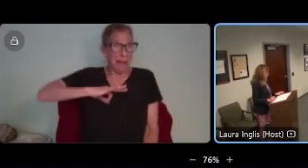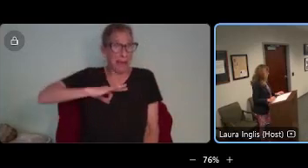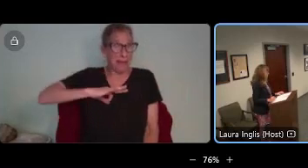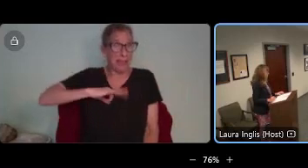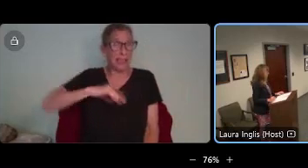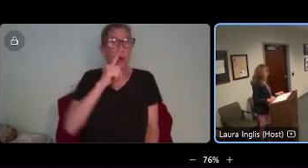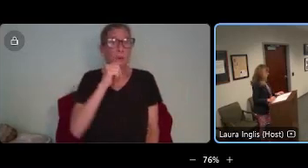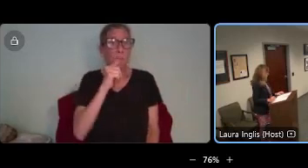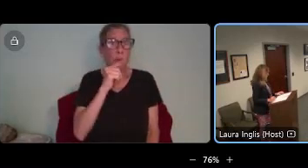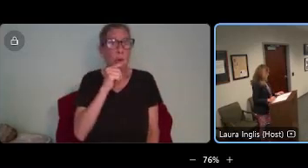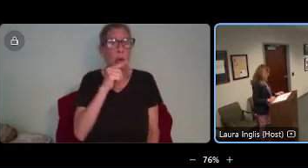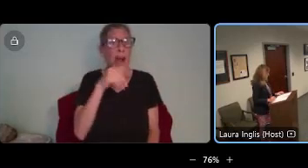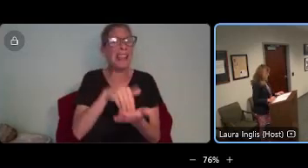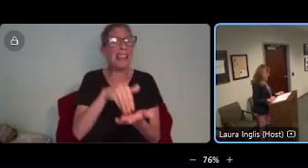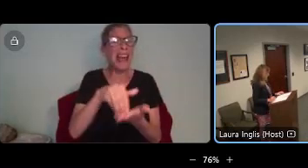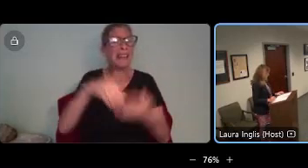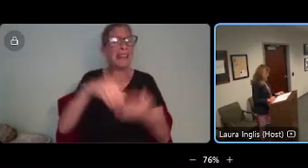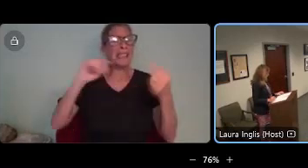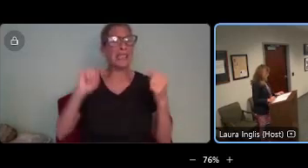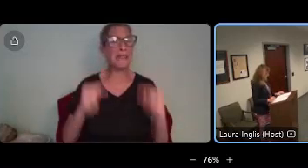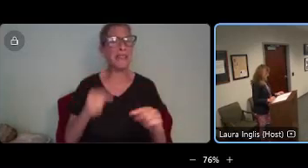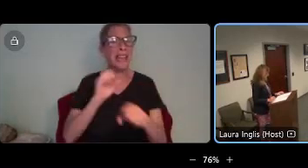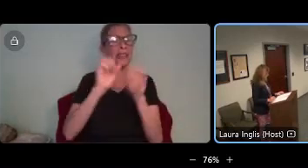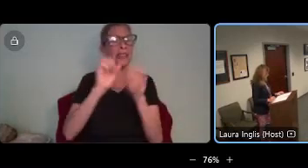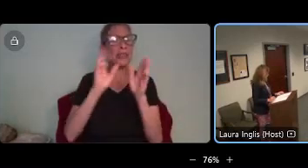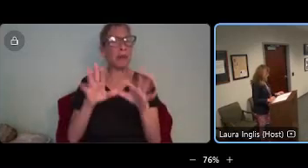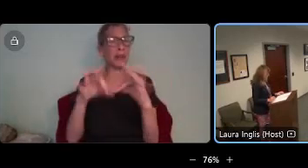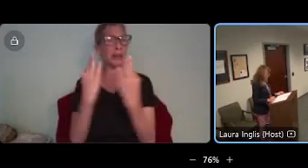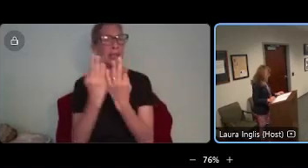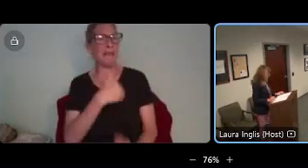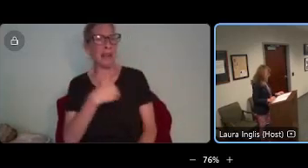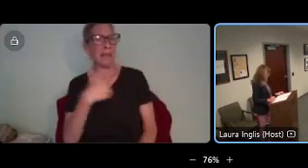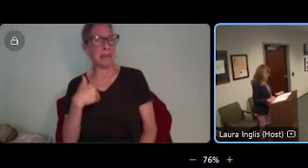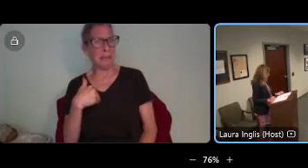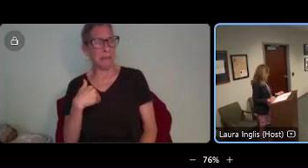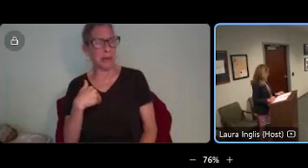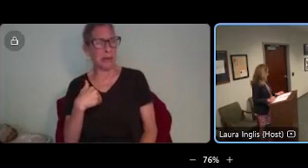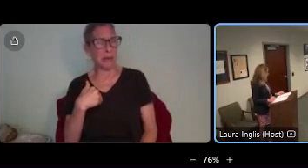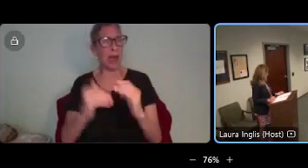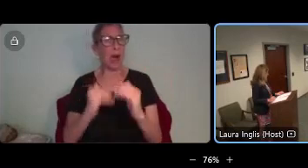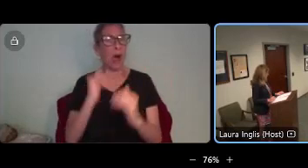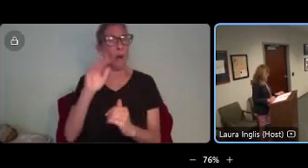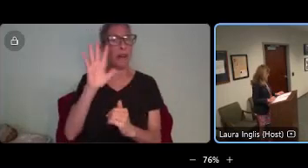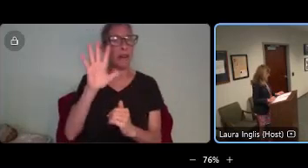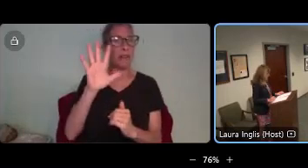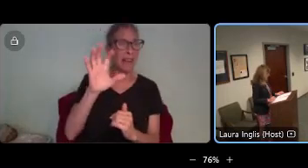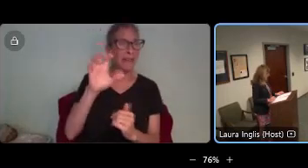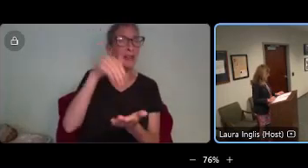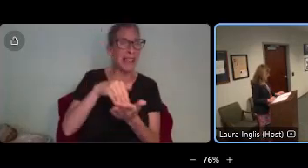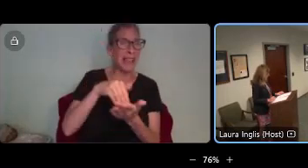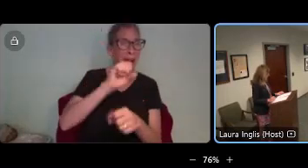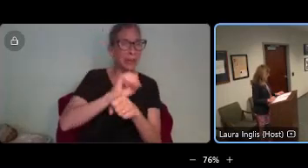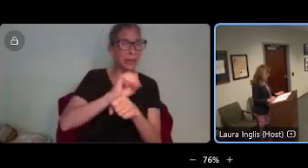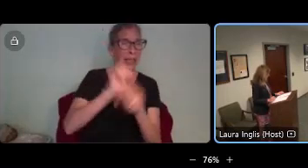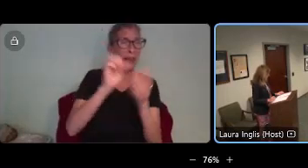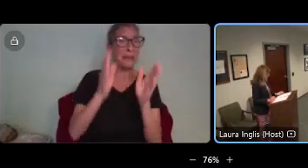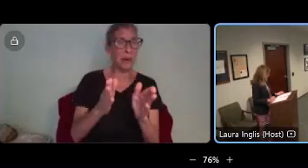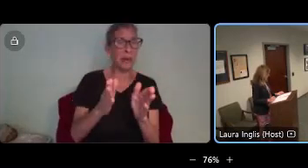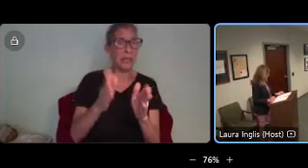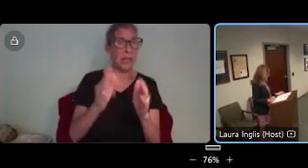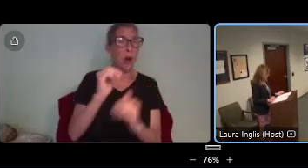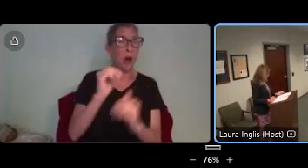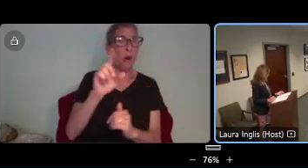of thousands of injured workers and surviving family members, over 500,000 employers, more than 20,000